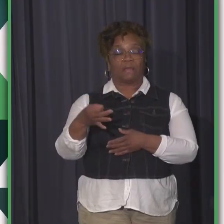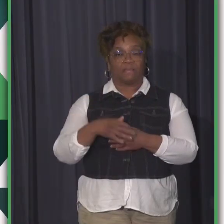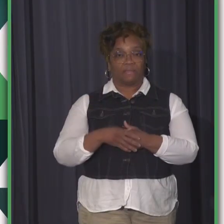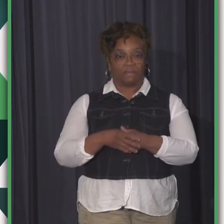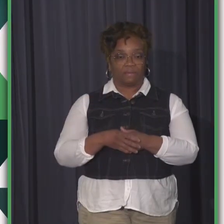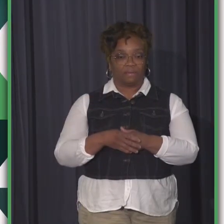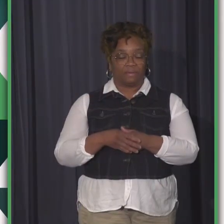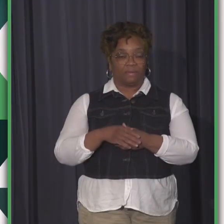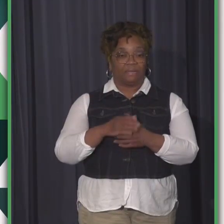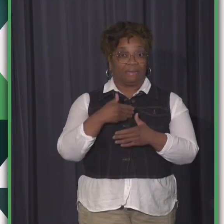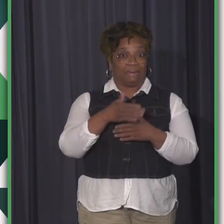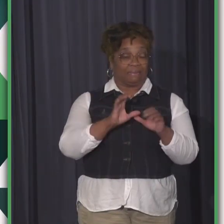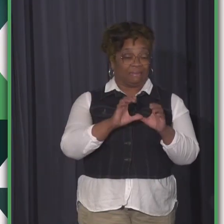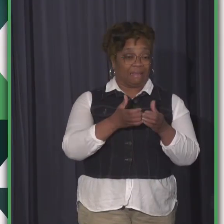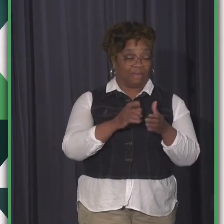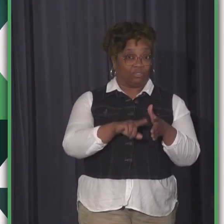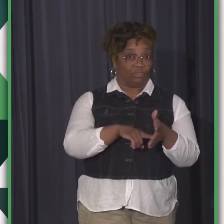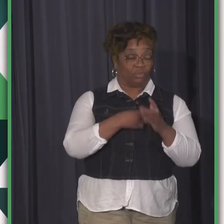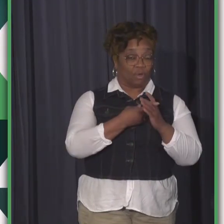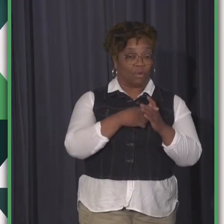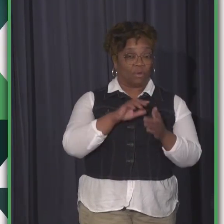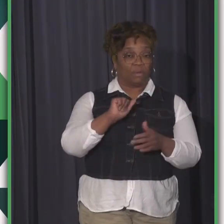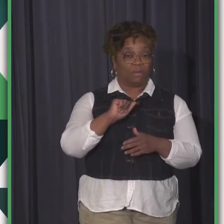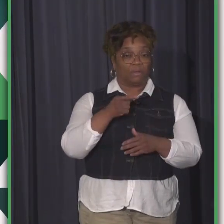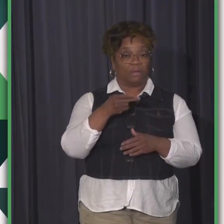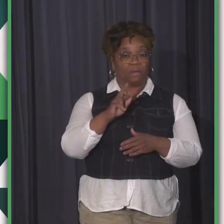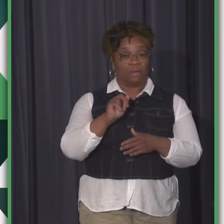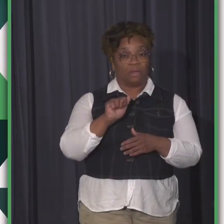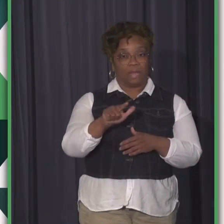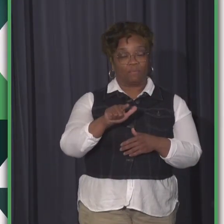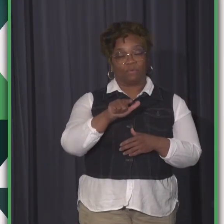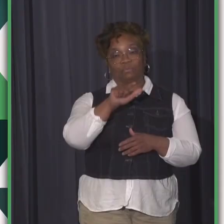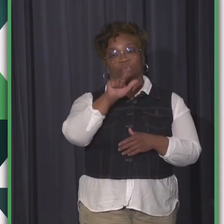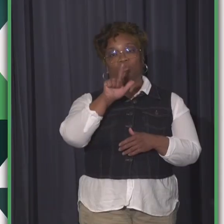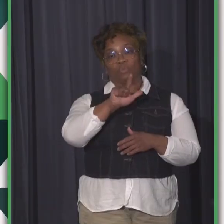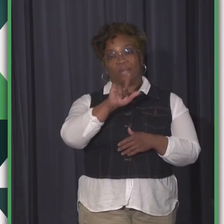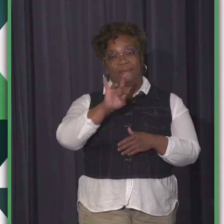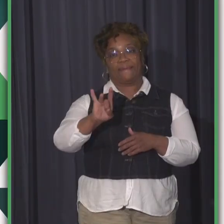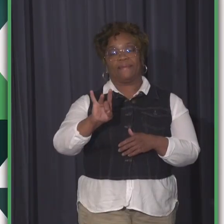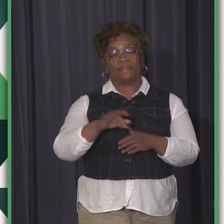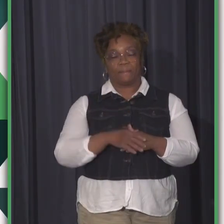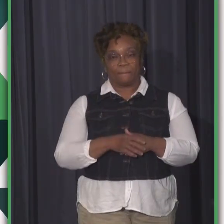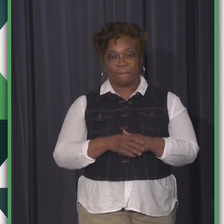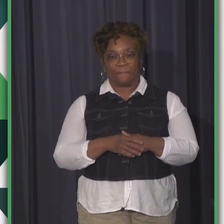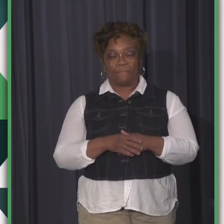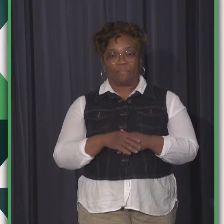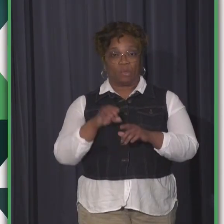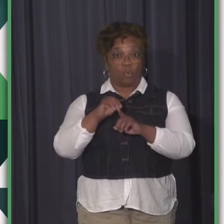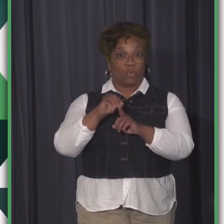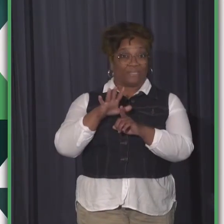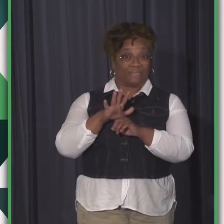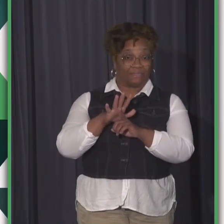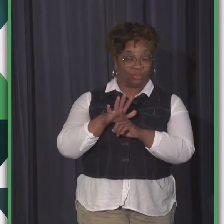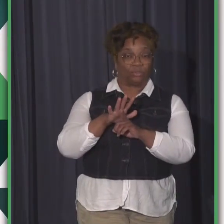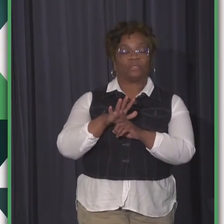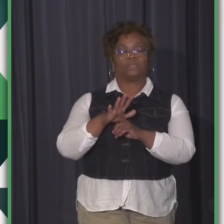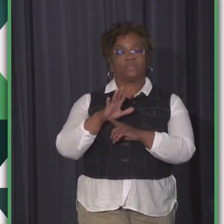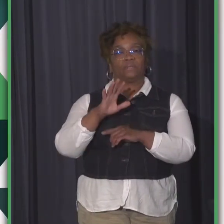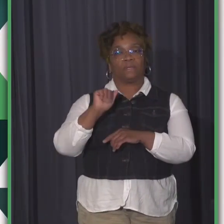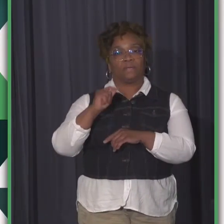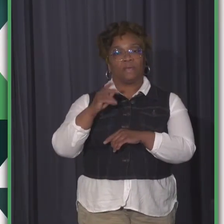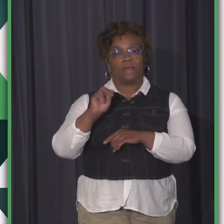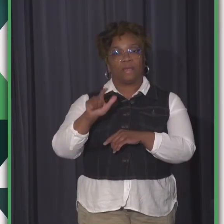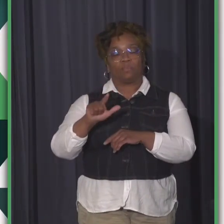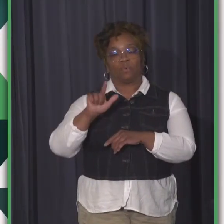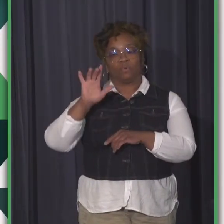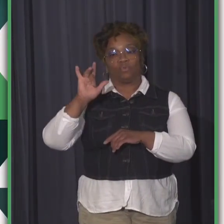class will start April 28th. Orientation will be April 25th, and then you'll have